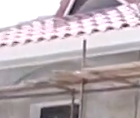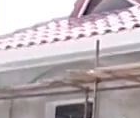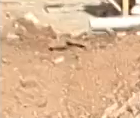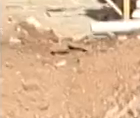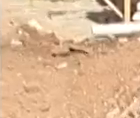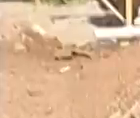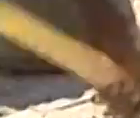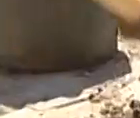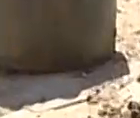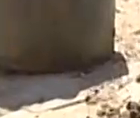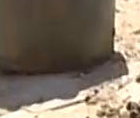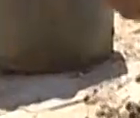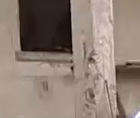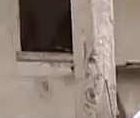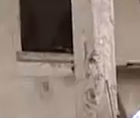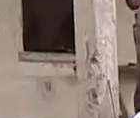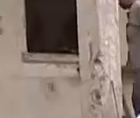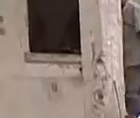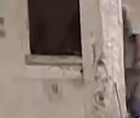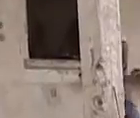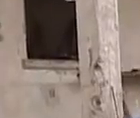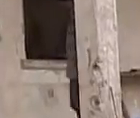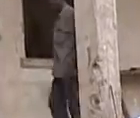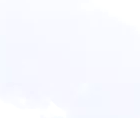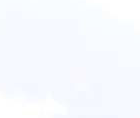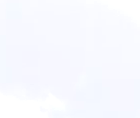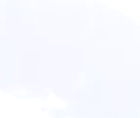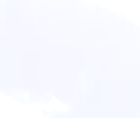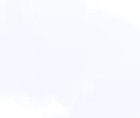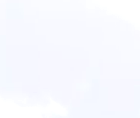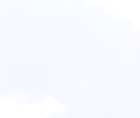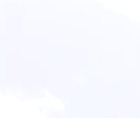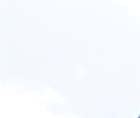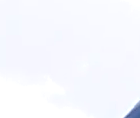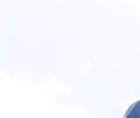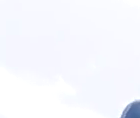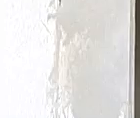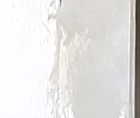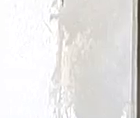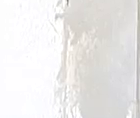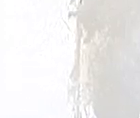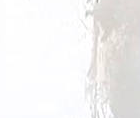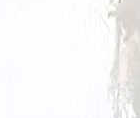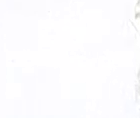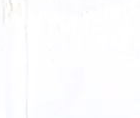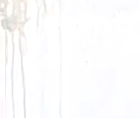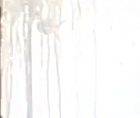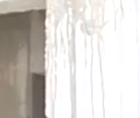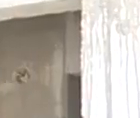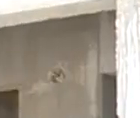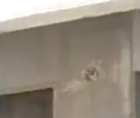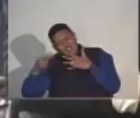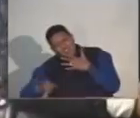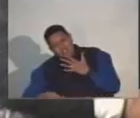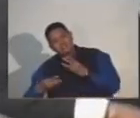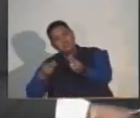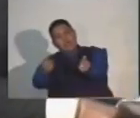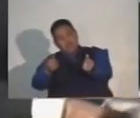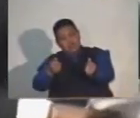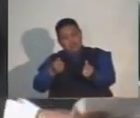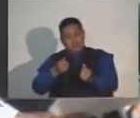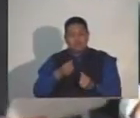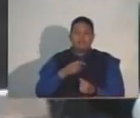this fiscal year on housing and other capital expenditure. 9,000 housing solutions are expected to be completed. The Trust